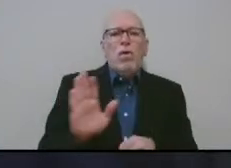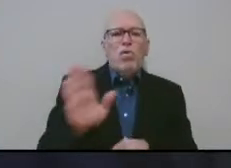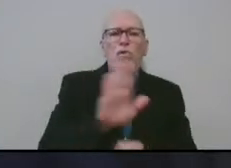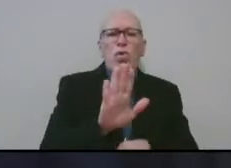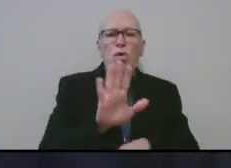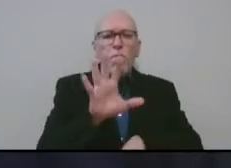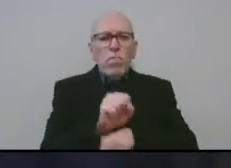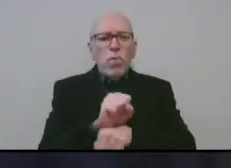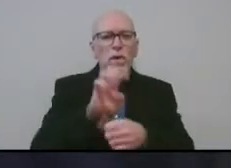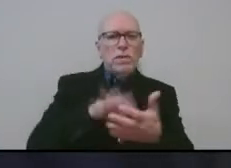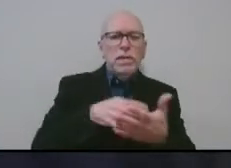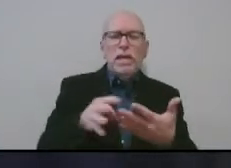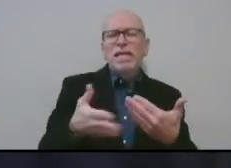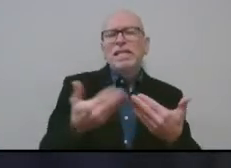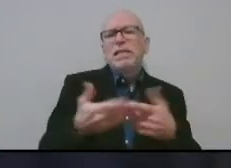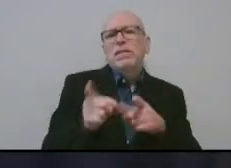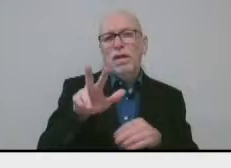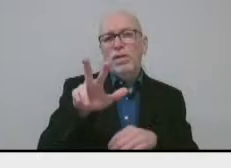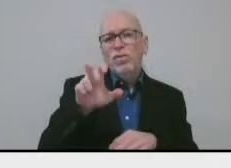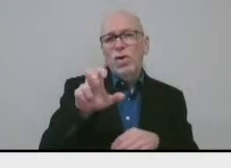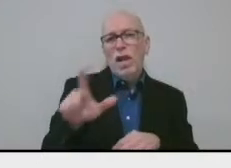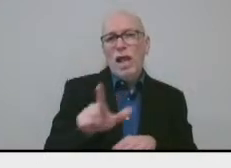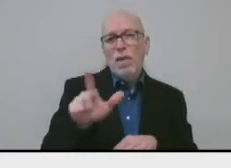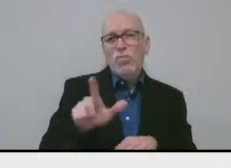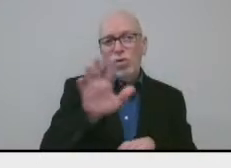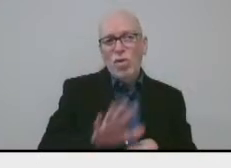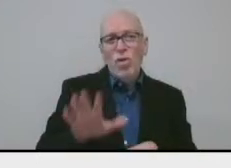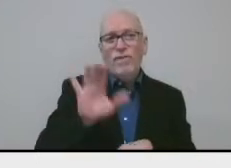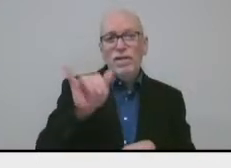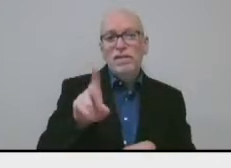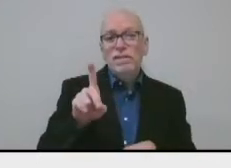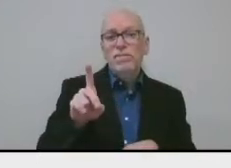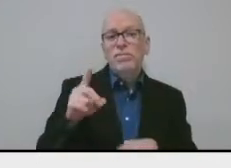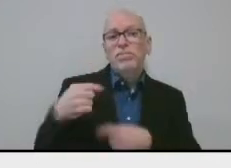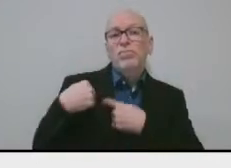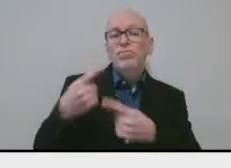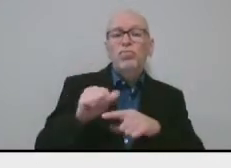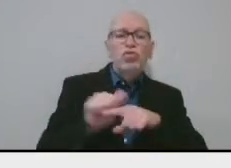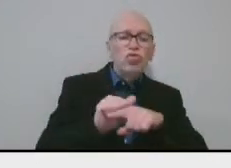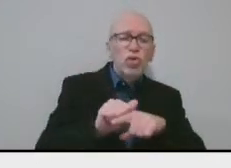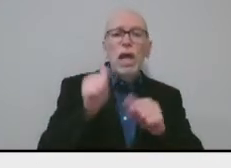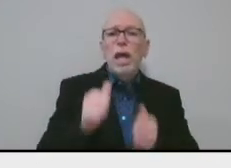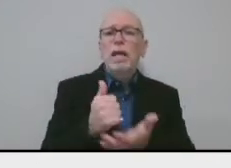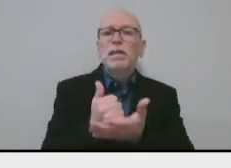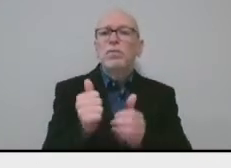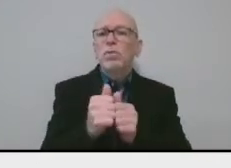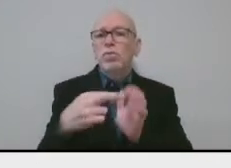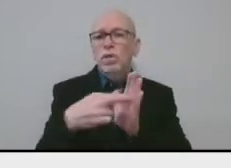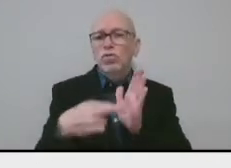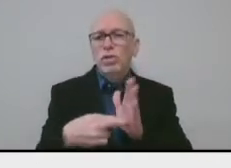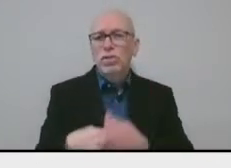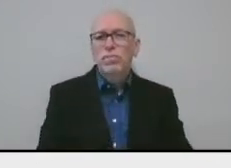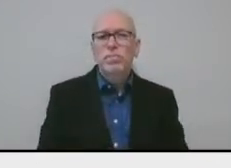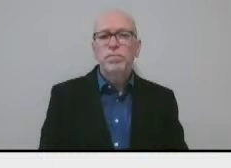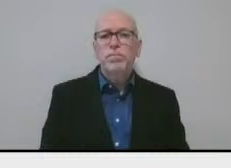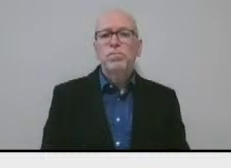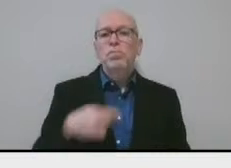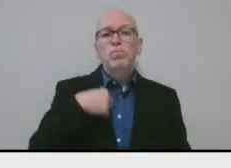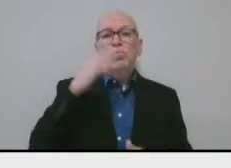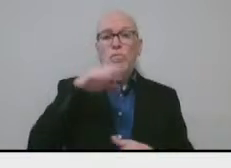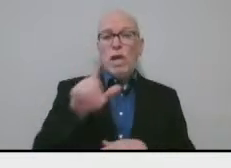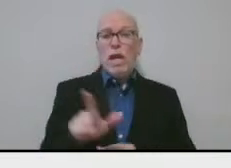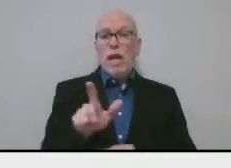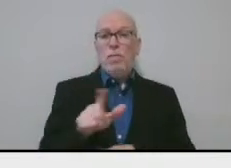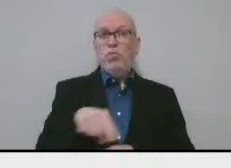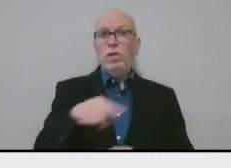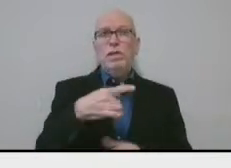We allowed family members to register on behalf of the state, have been trained, and can assist with registration. We recognize that libraries are often the